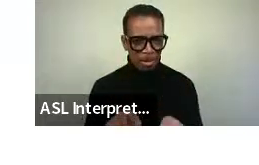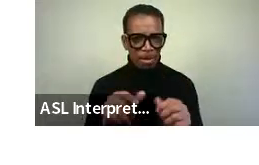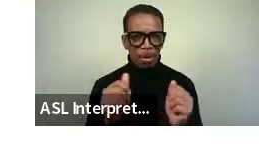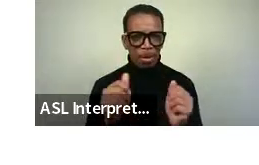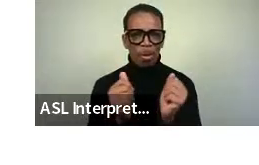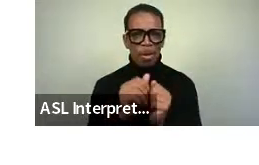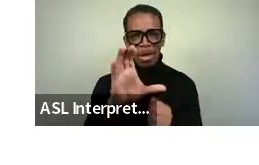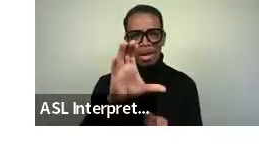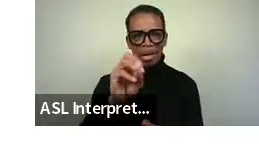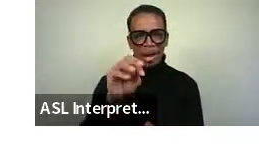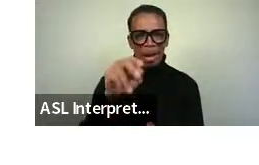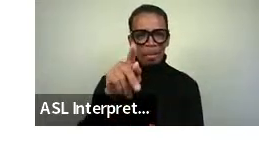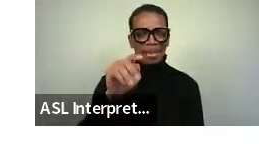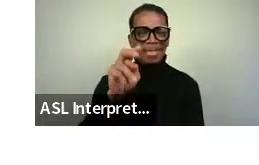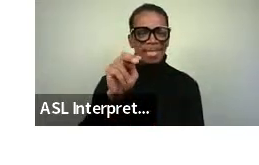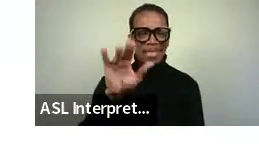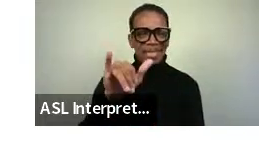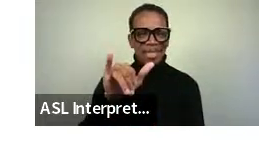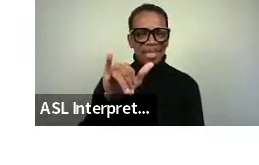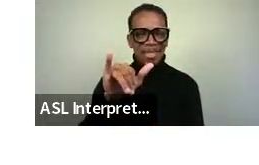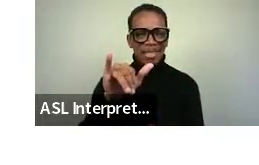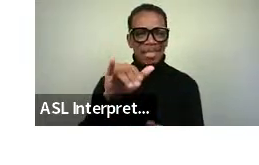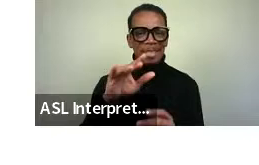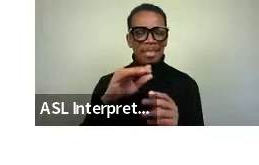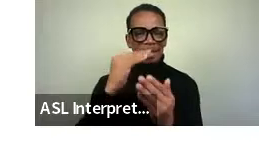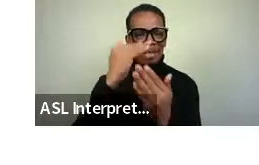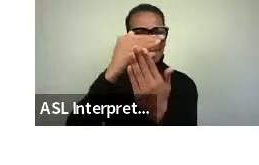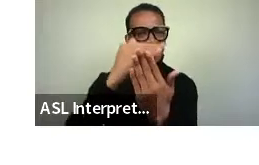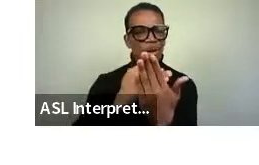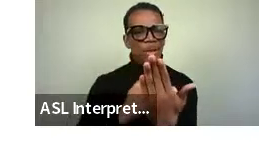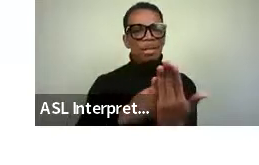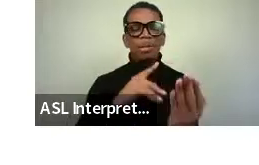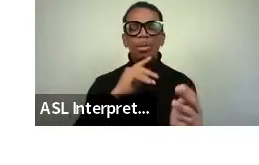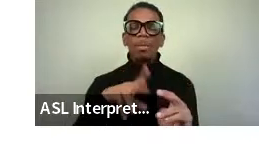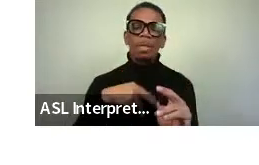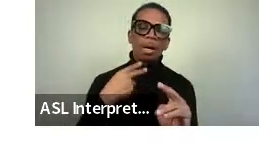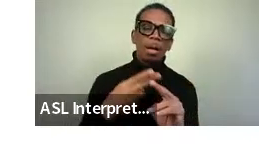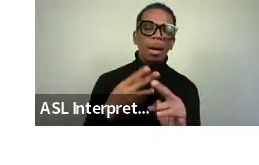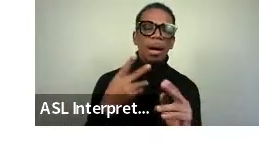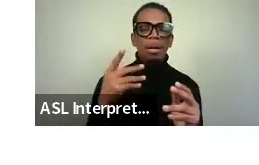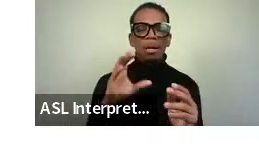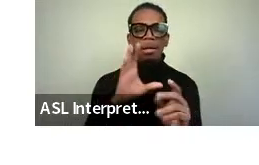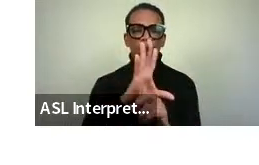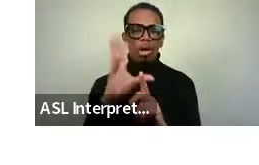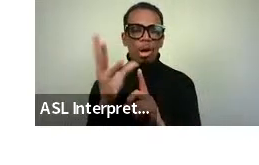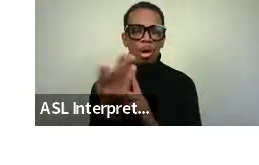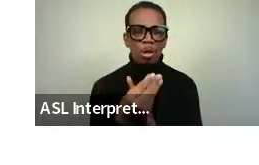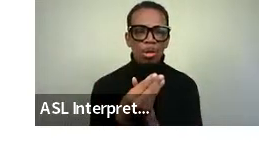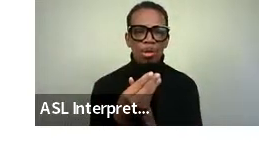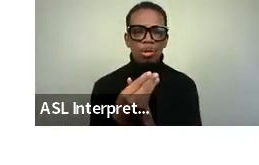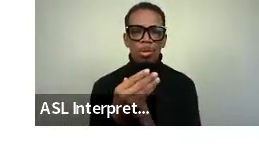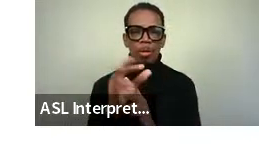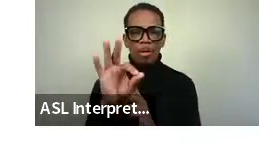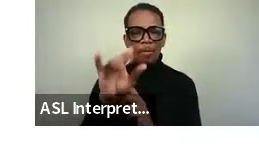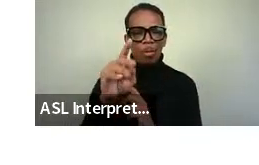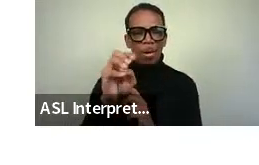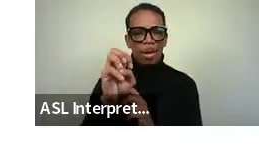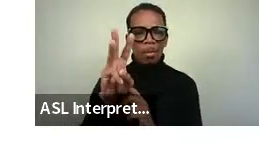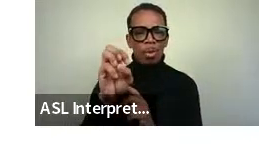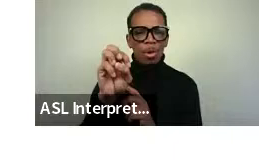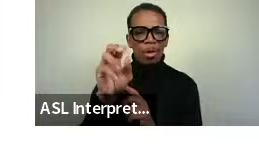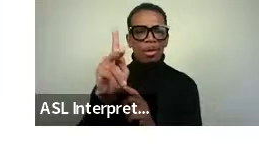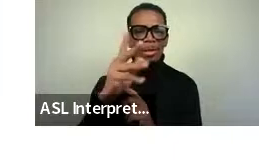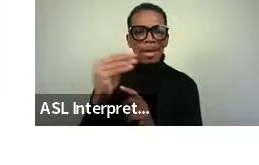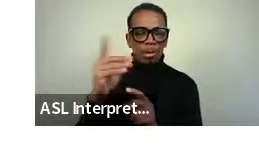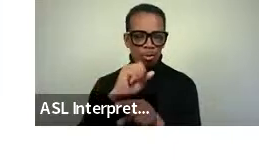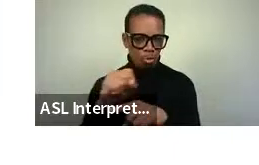competency series. We will be talking about cultural framework, awareness framework